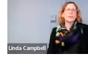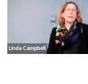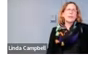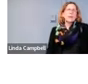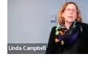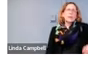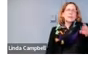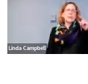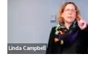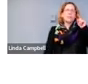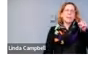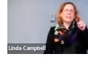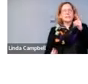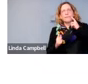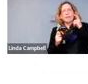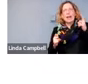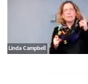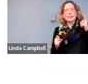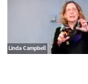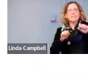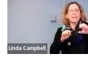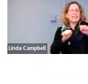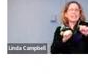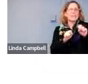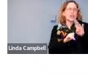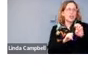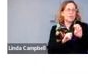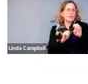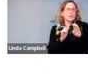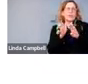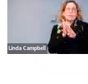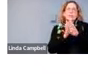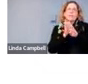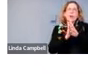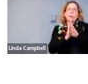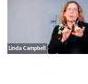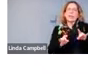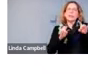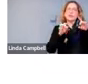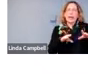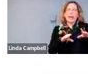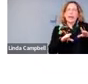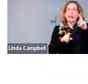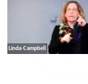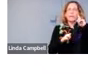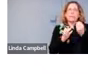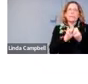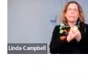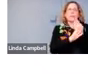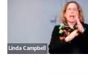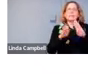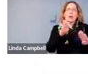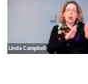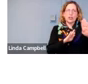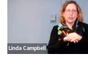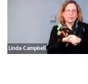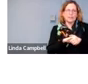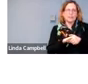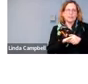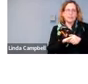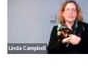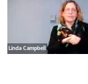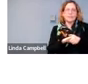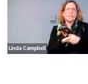This is a very famous image that's